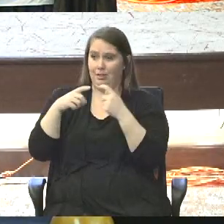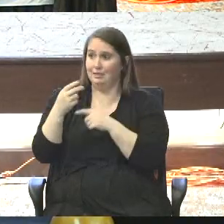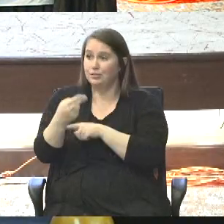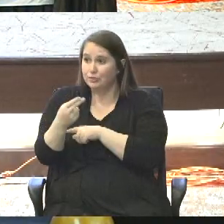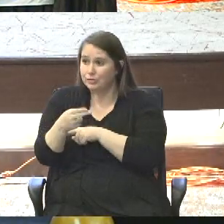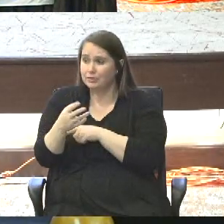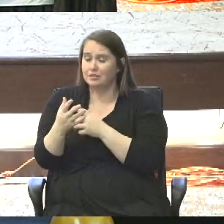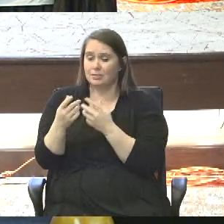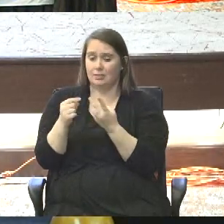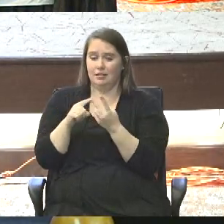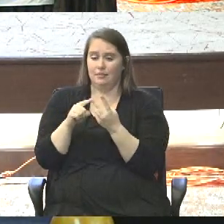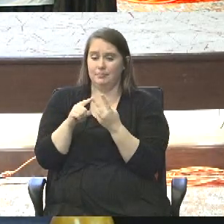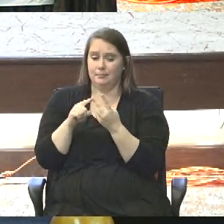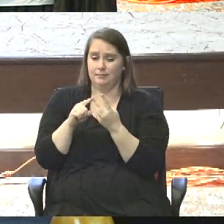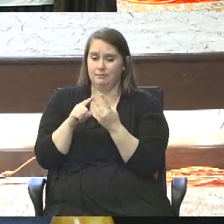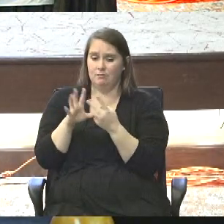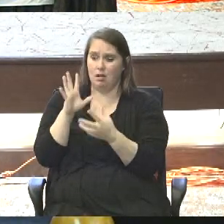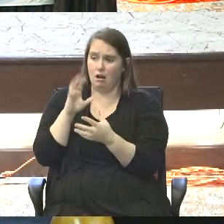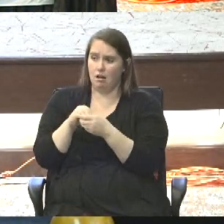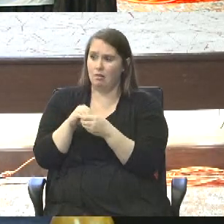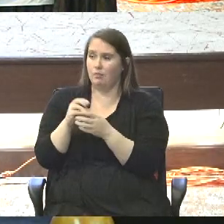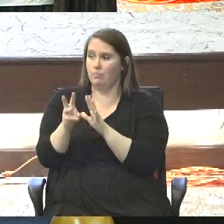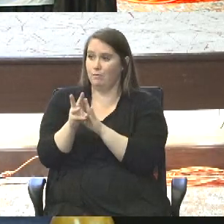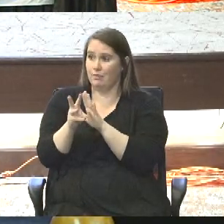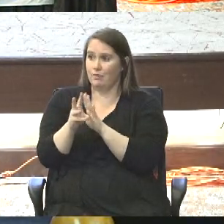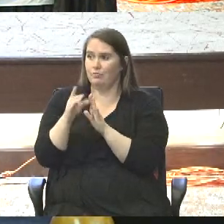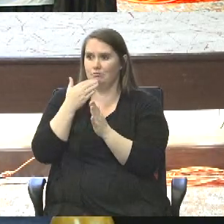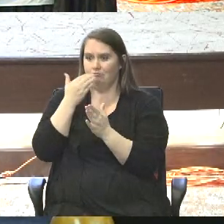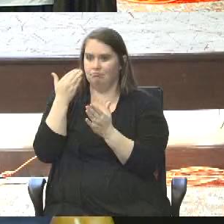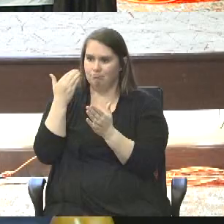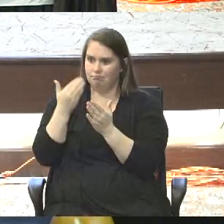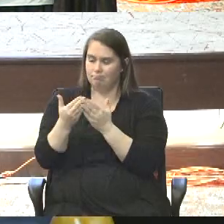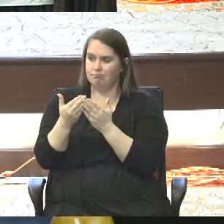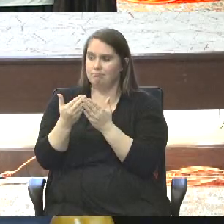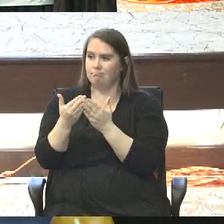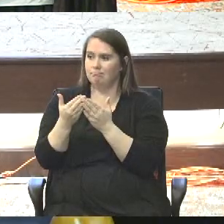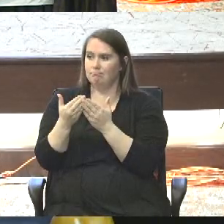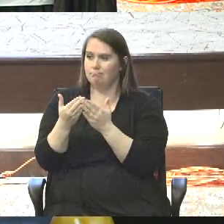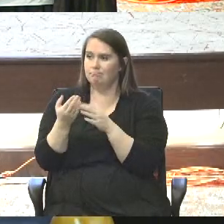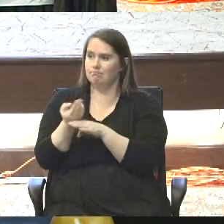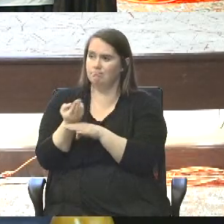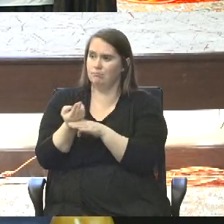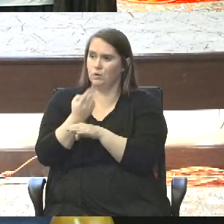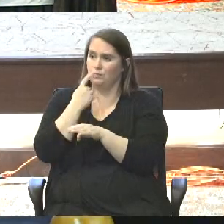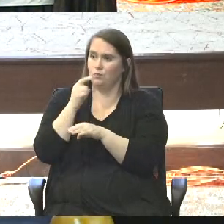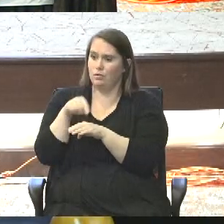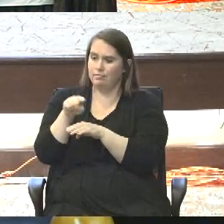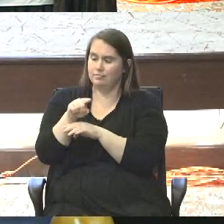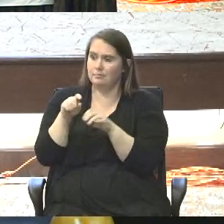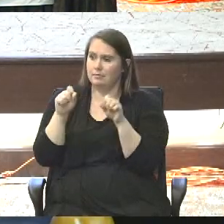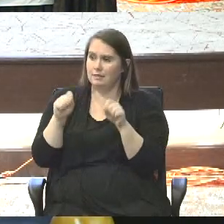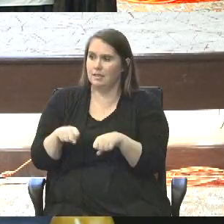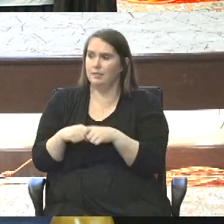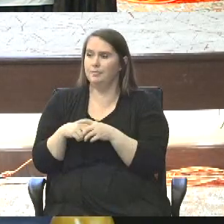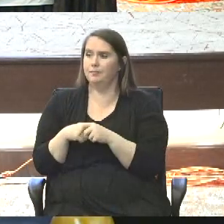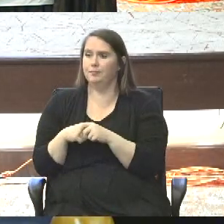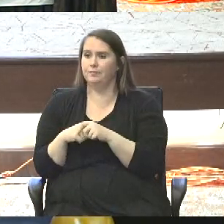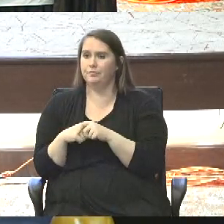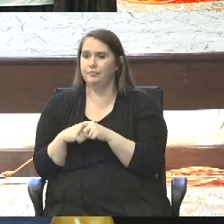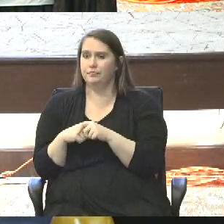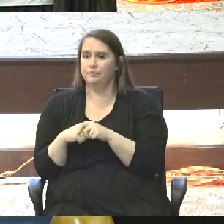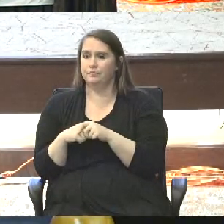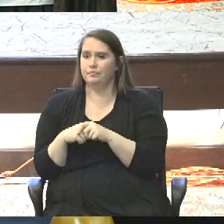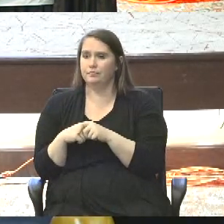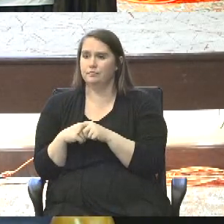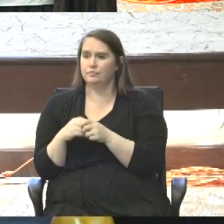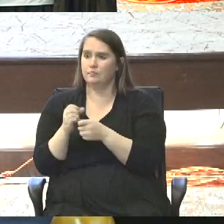of optimizing Waco Creek that doesn't get a lot of good press here in Waco. That's our oldest creek there. And creating another